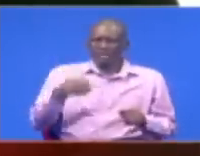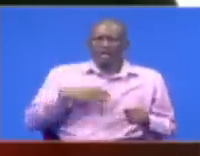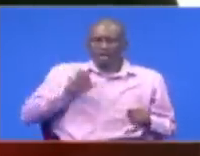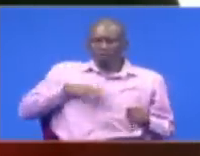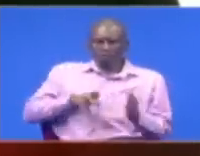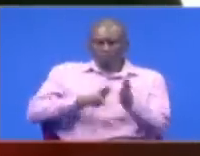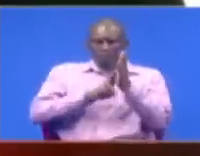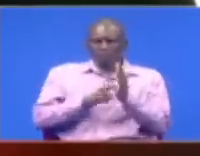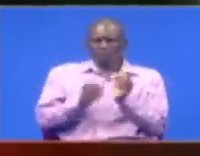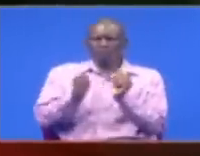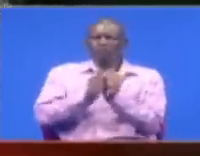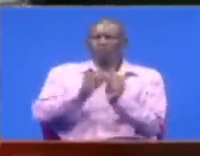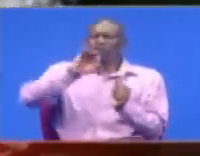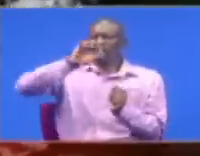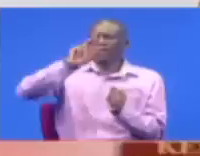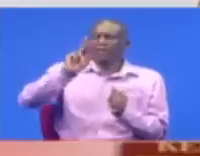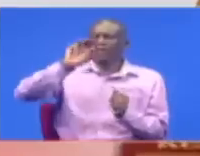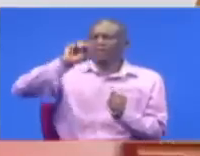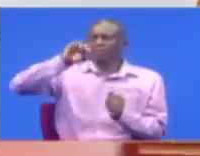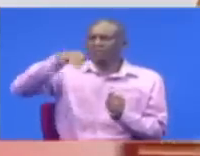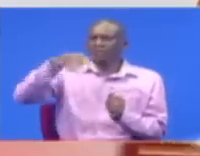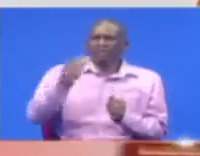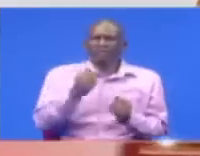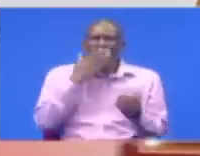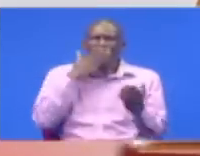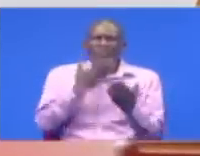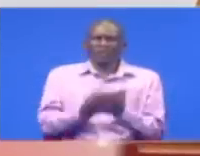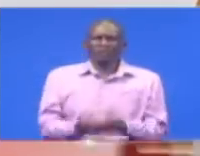of KMJ. Asante.